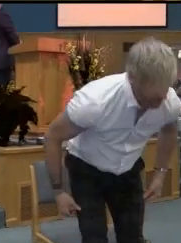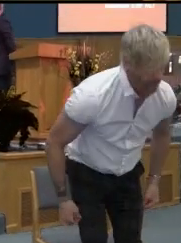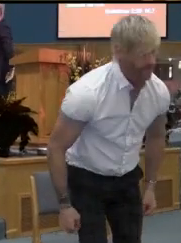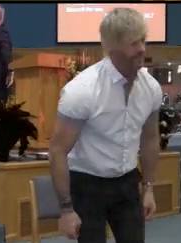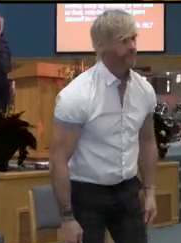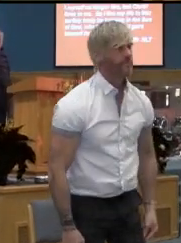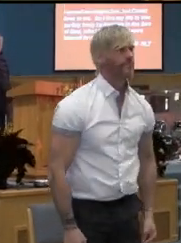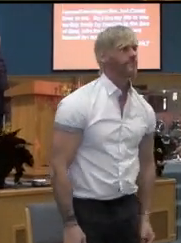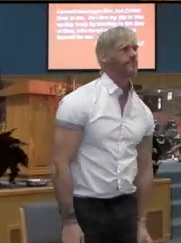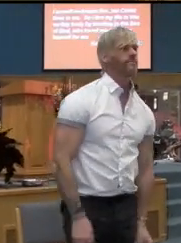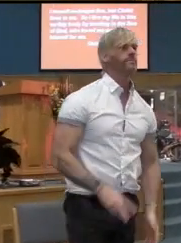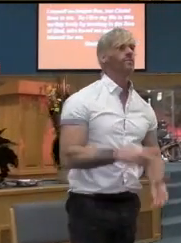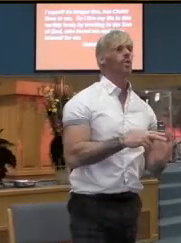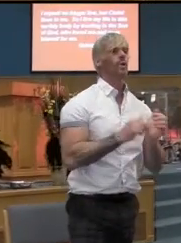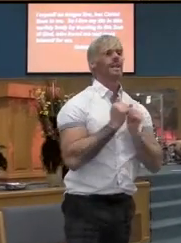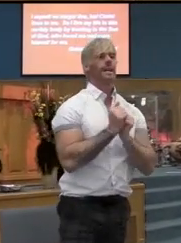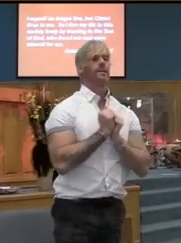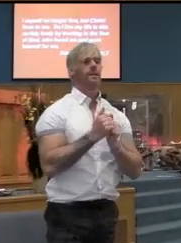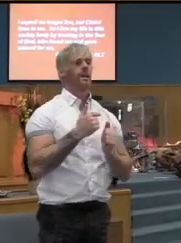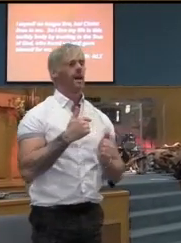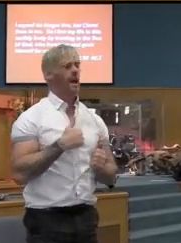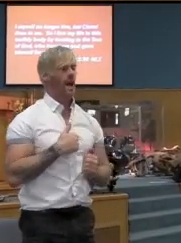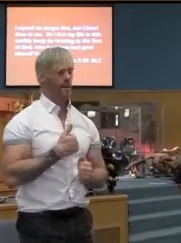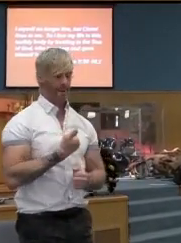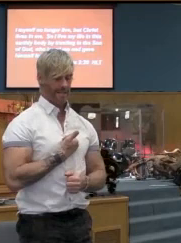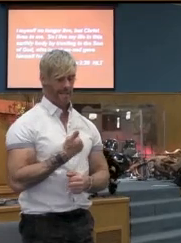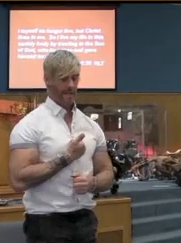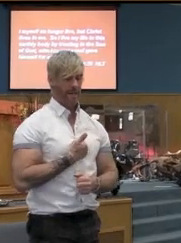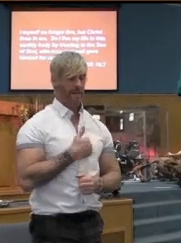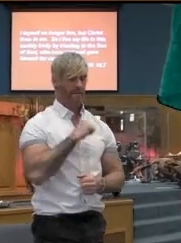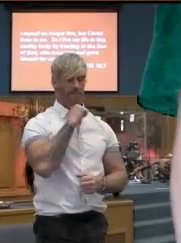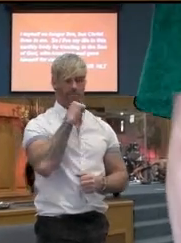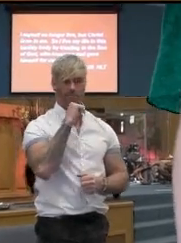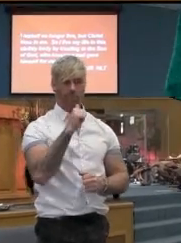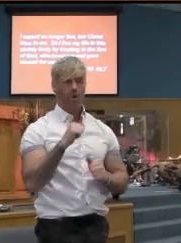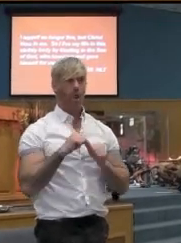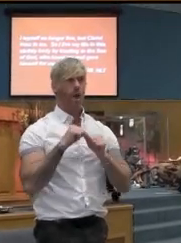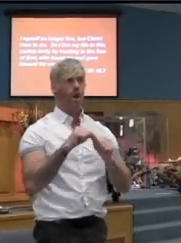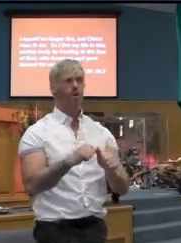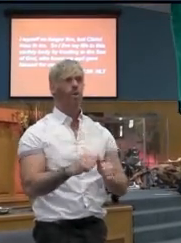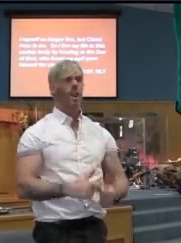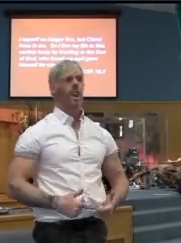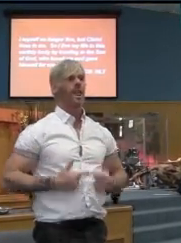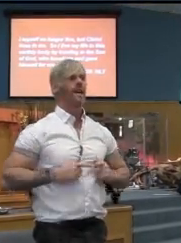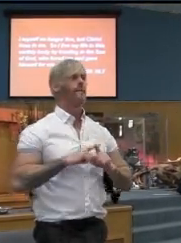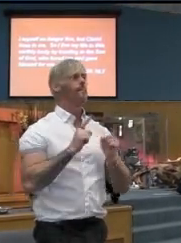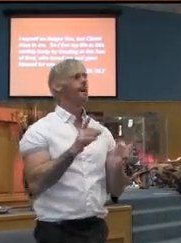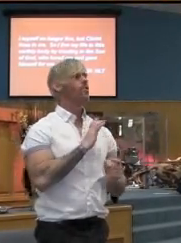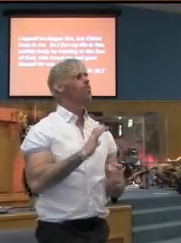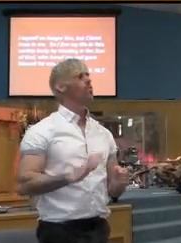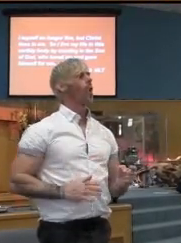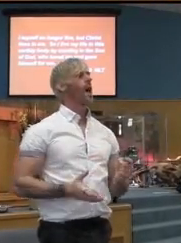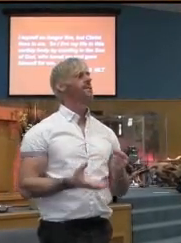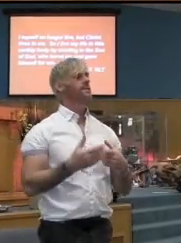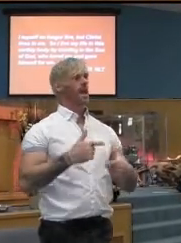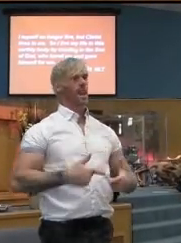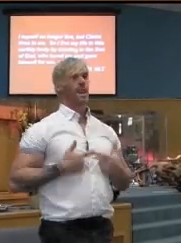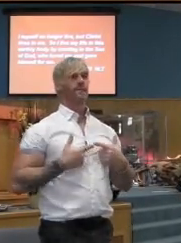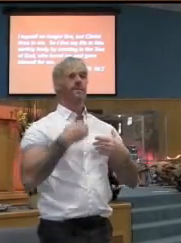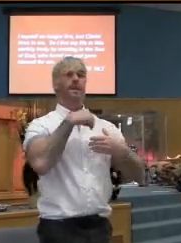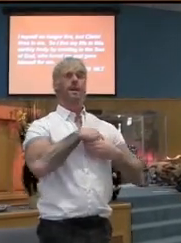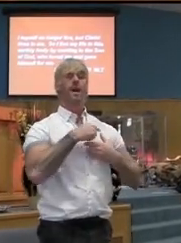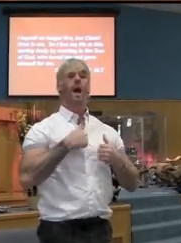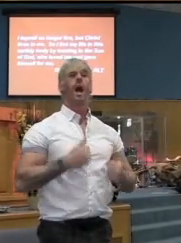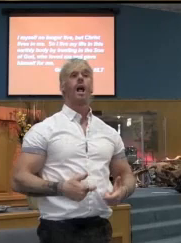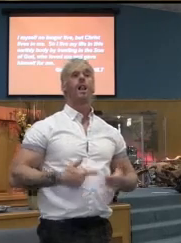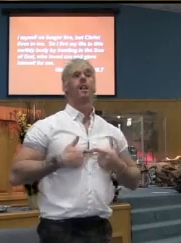Let's read this together. I myself no longer live, but Christ lives in me. So I live my life